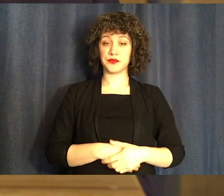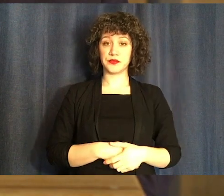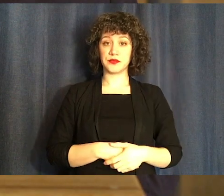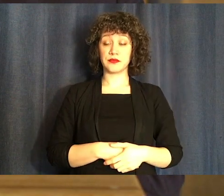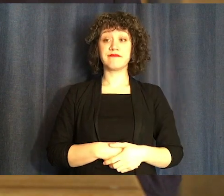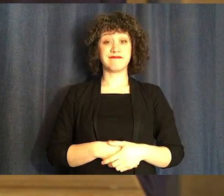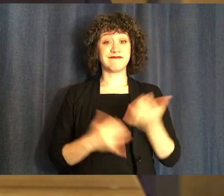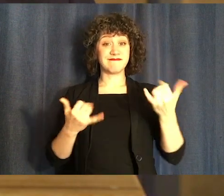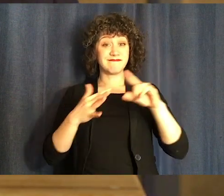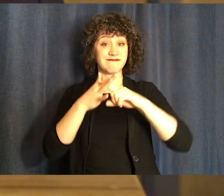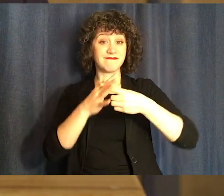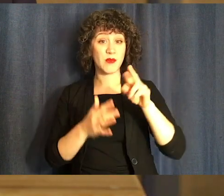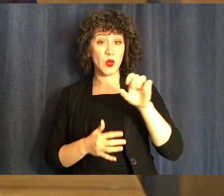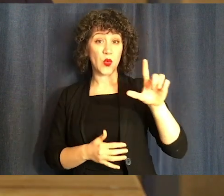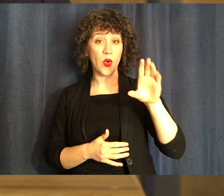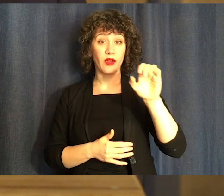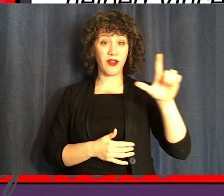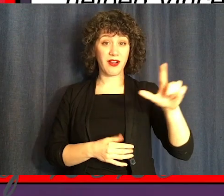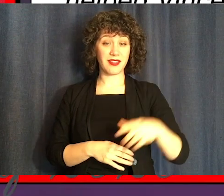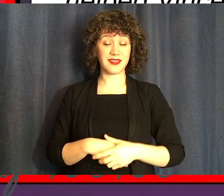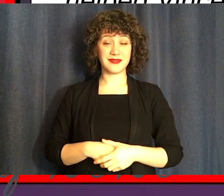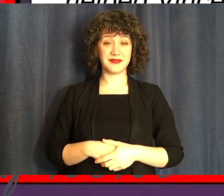Let the roll call begin.